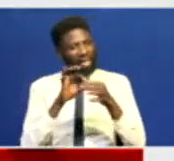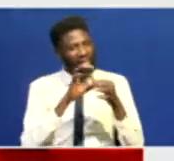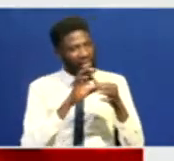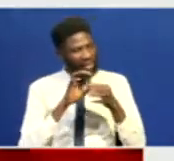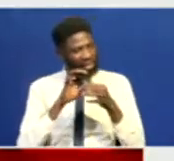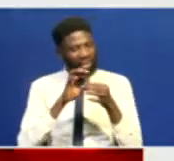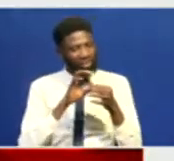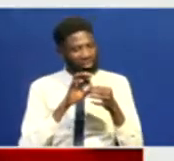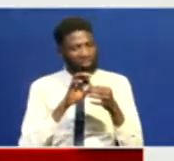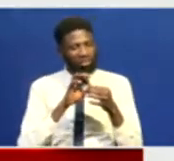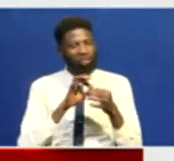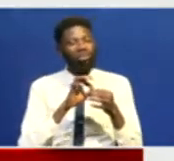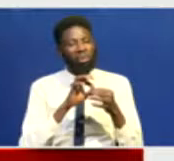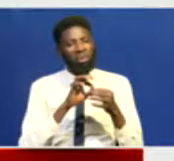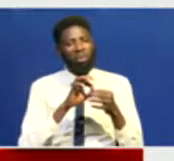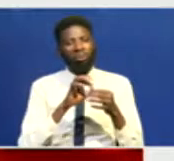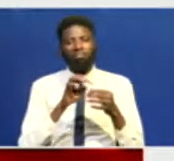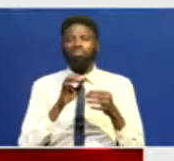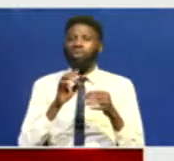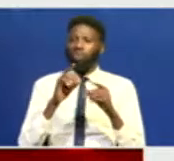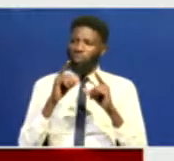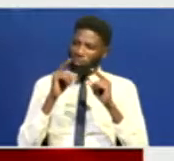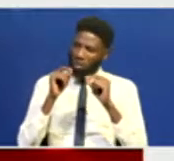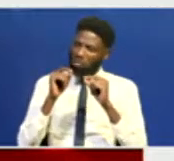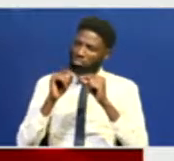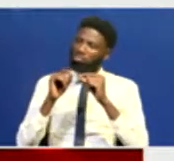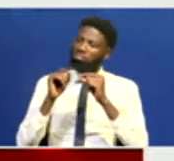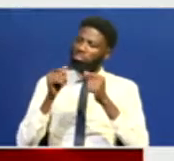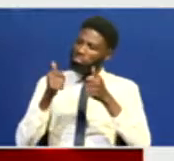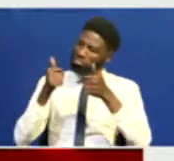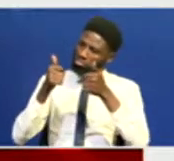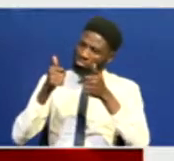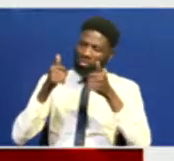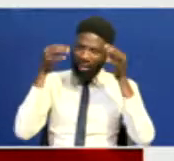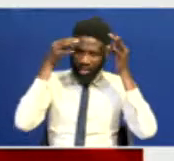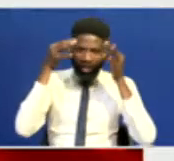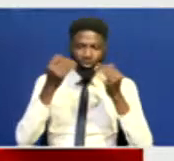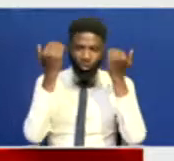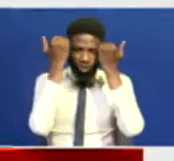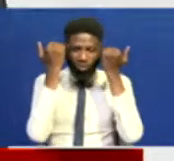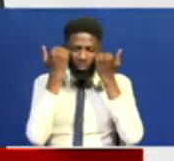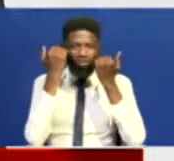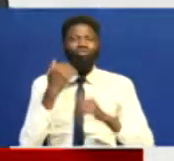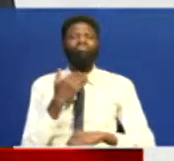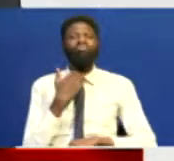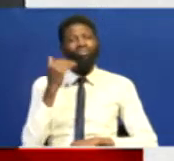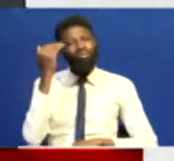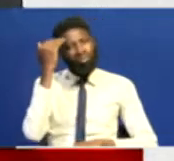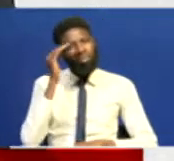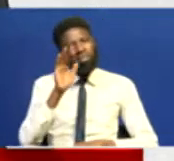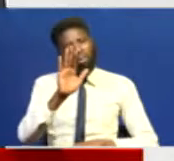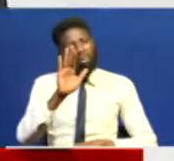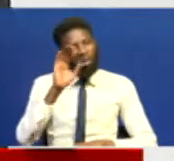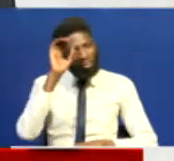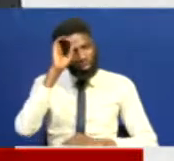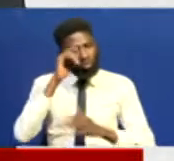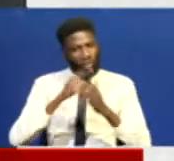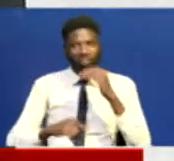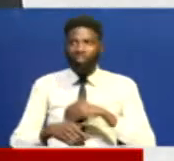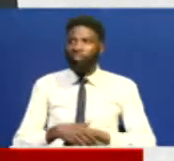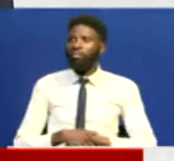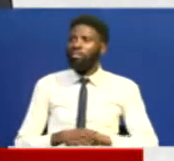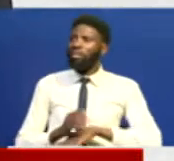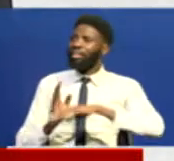given that ruling a thumbs up, and I want to hear what your reflections are first. The biggest issue right now is